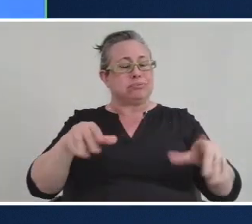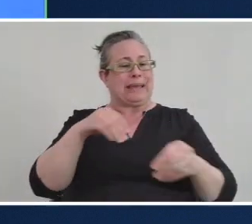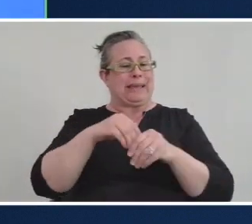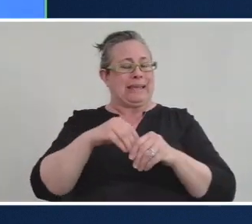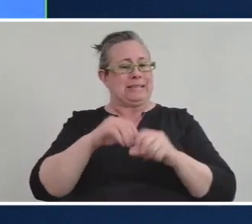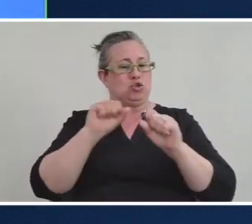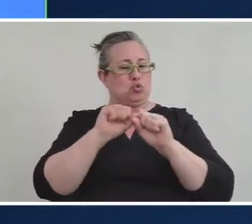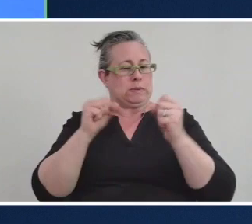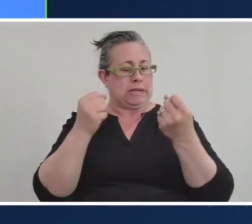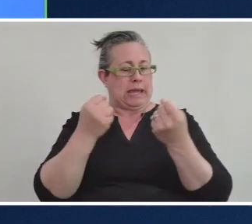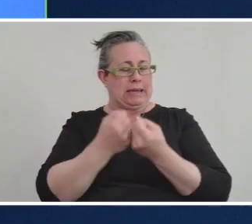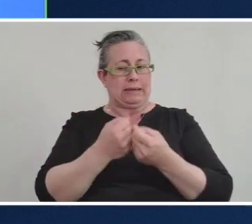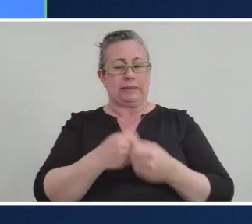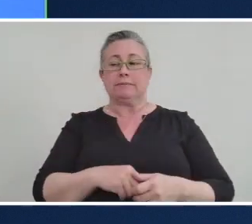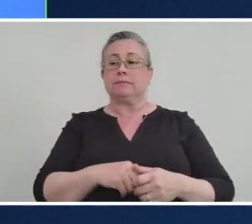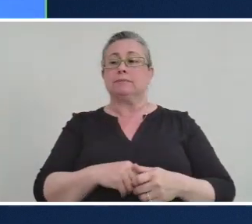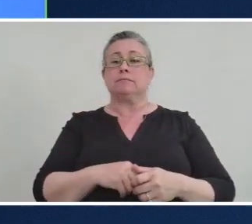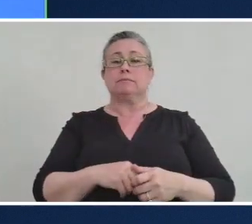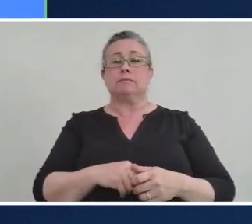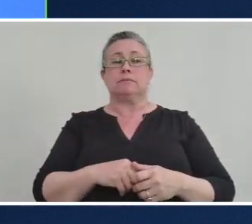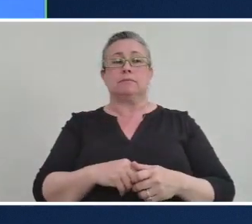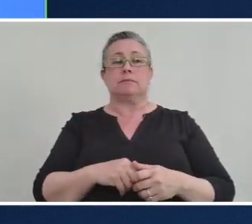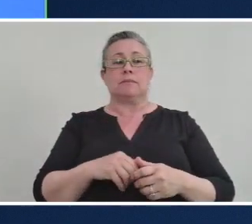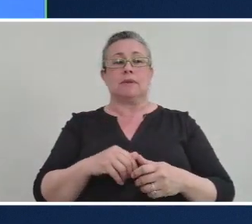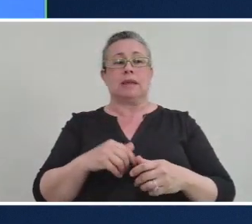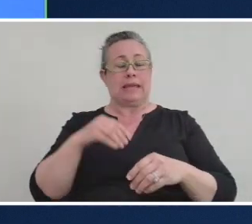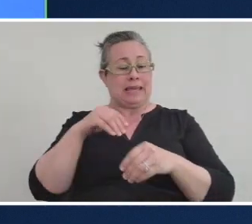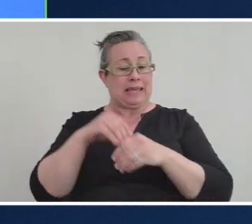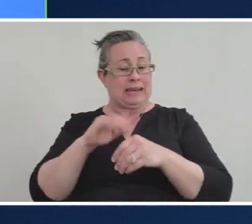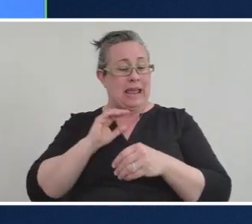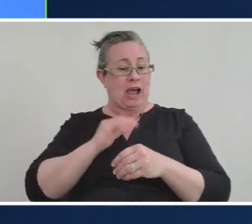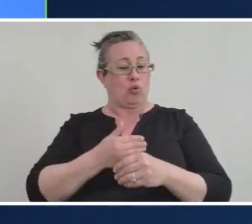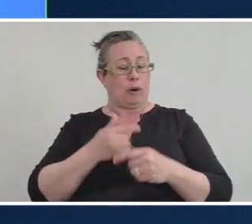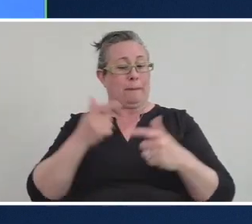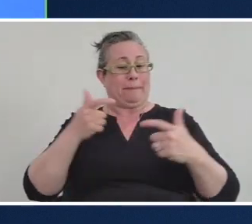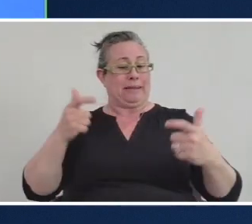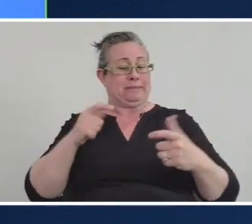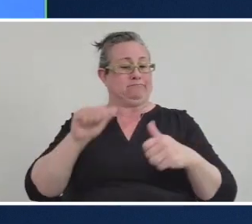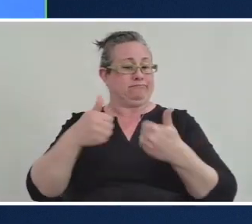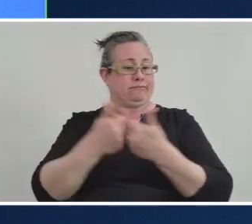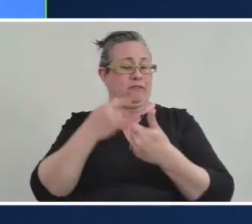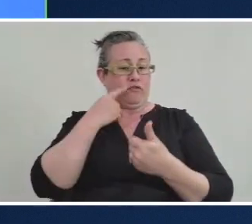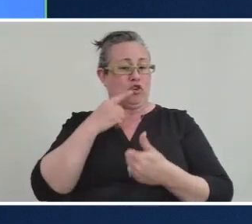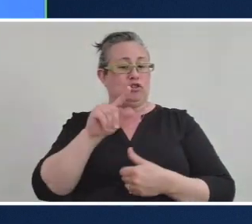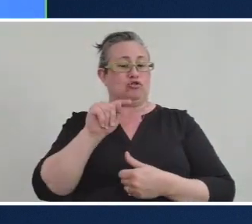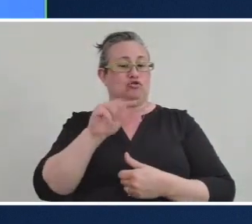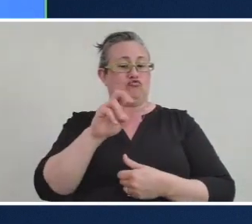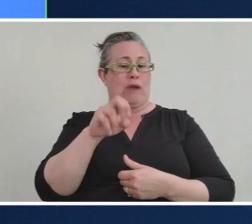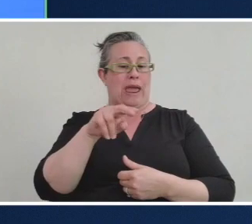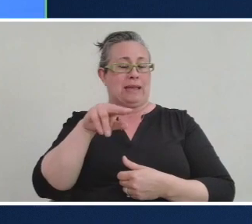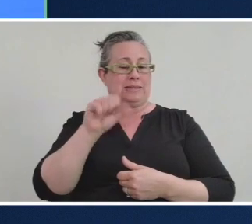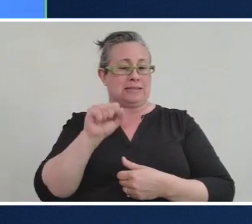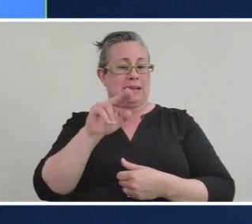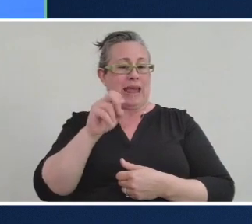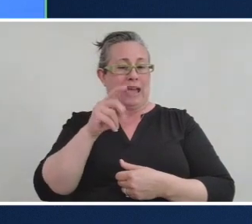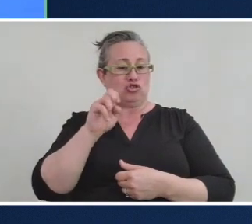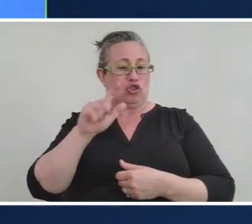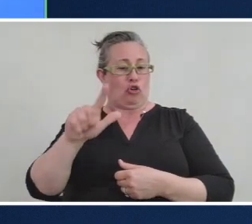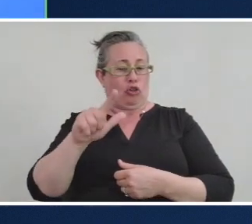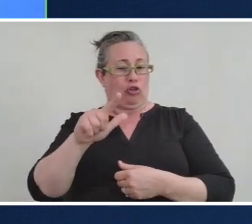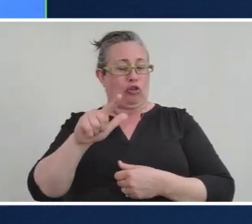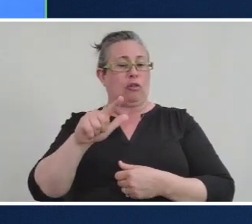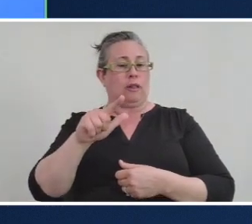under our grand challenge on countering transnational corruption, we've made an entire work stream